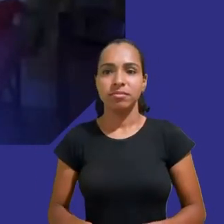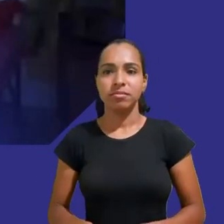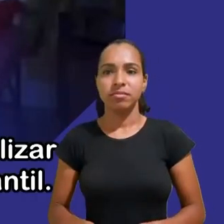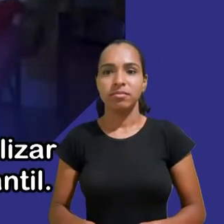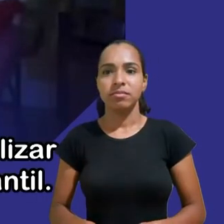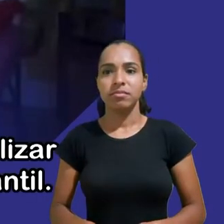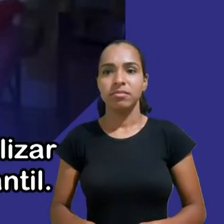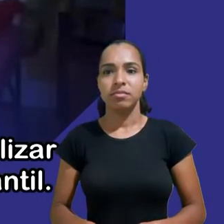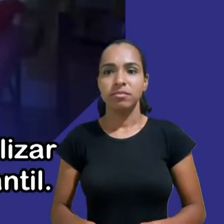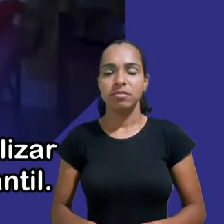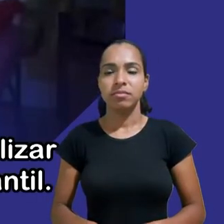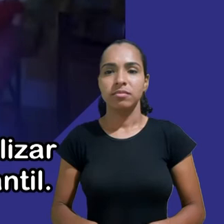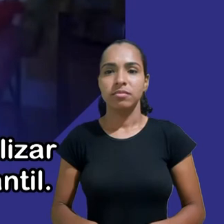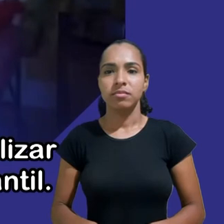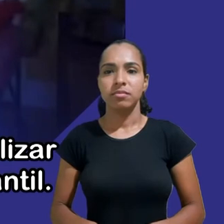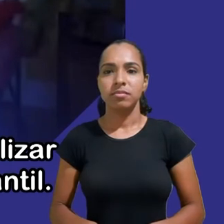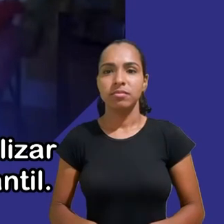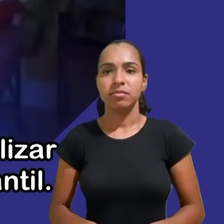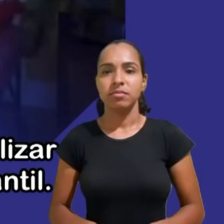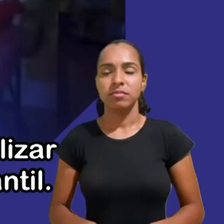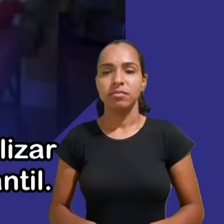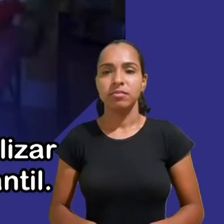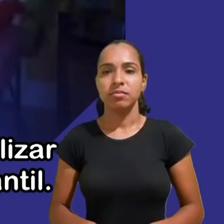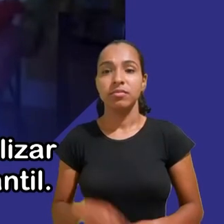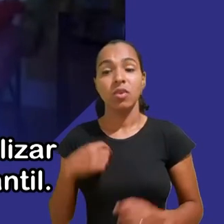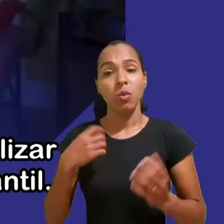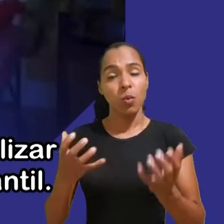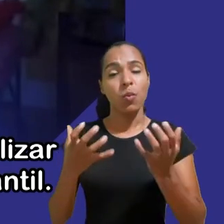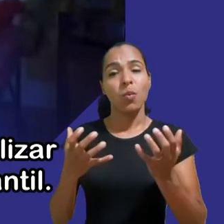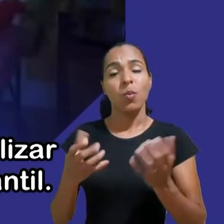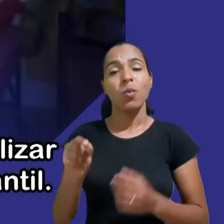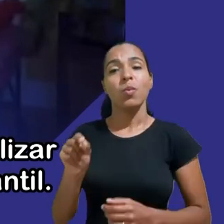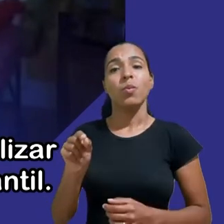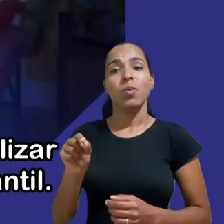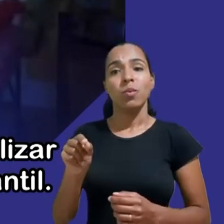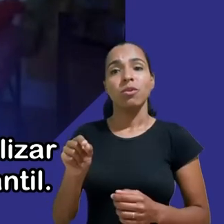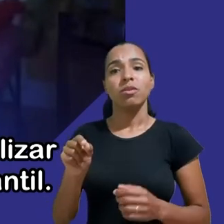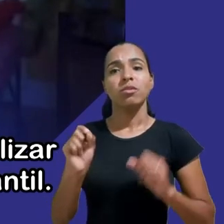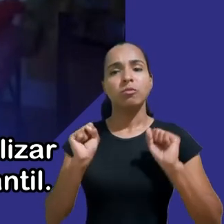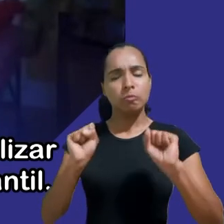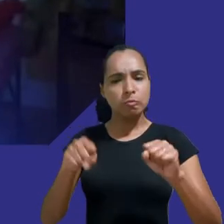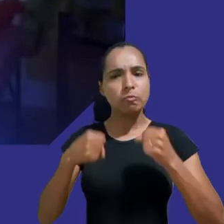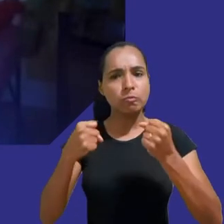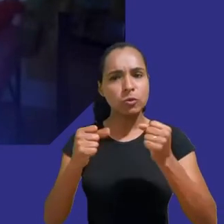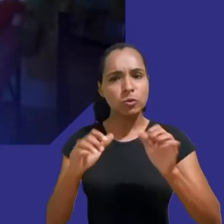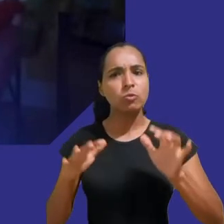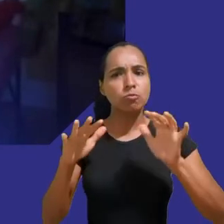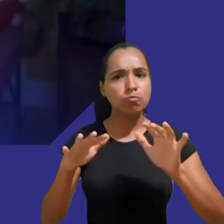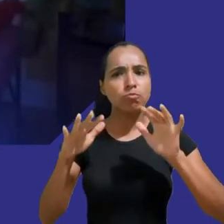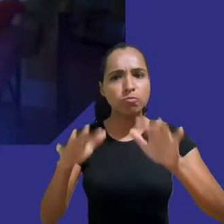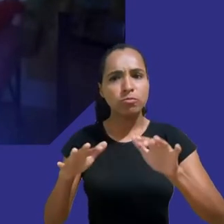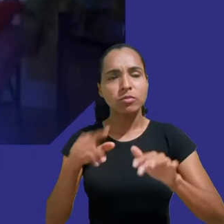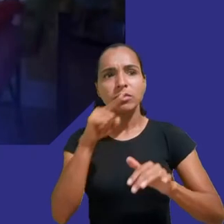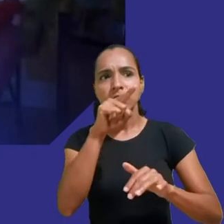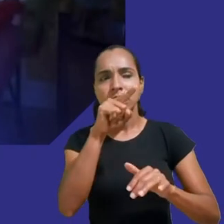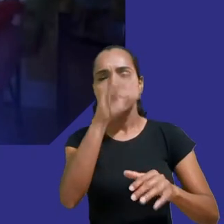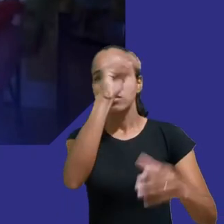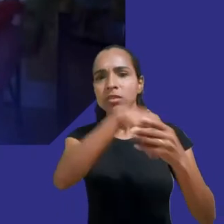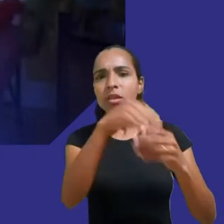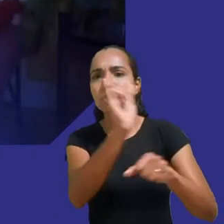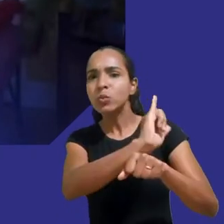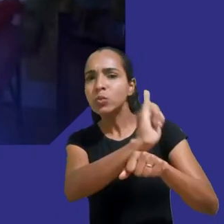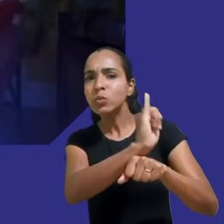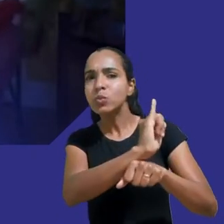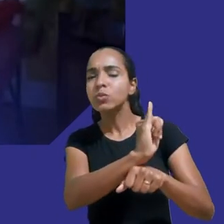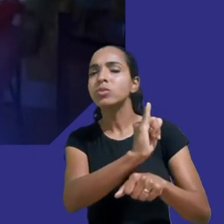know in our Federal Trade Commission complaint we were able to get some changes on child directed content where if creators now declare